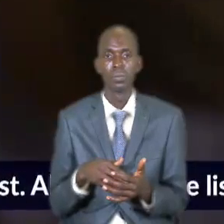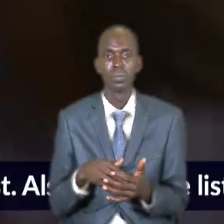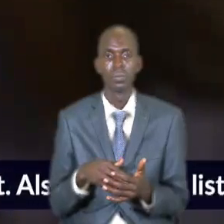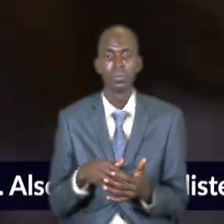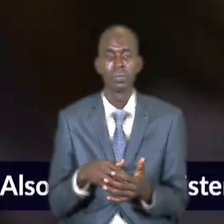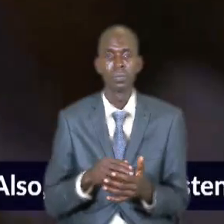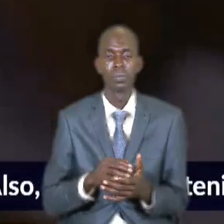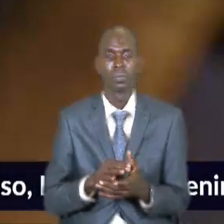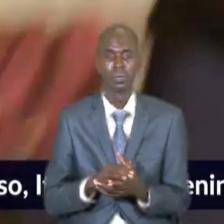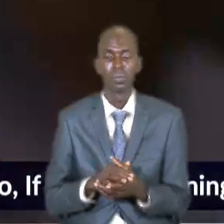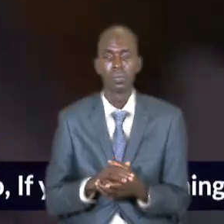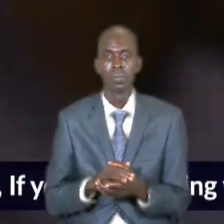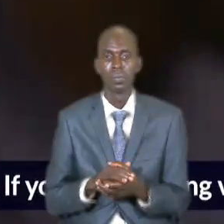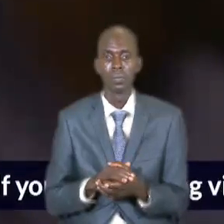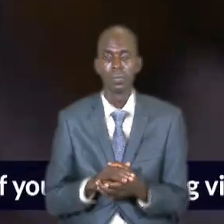of you online,